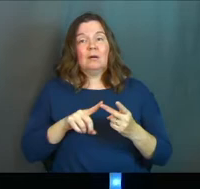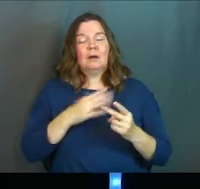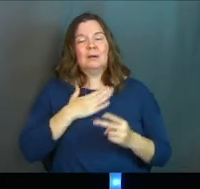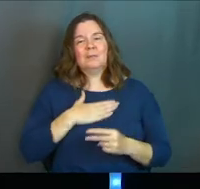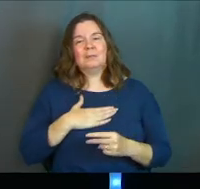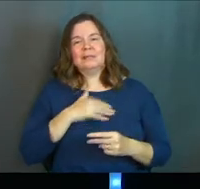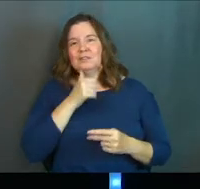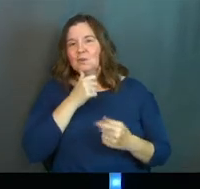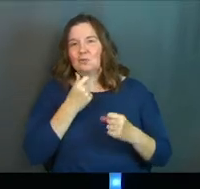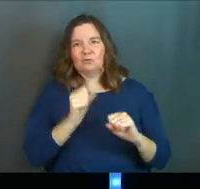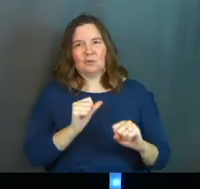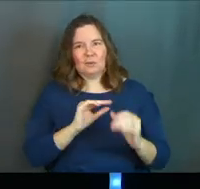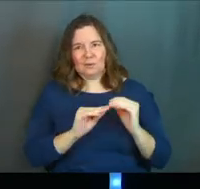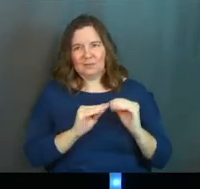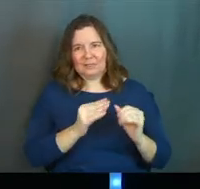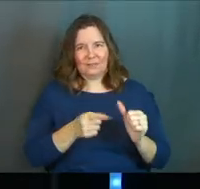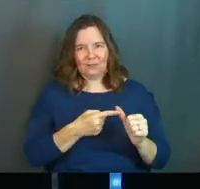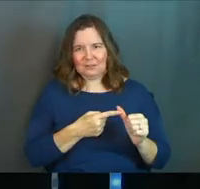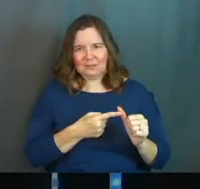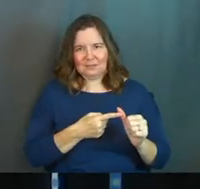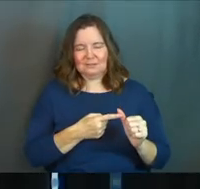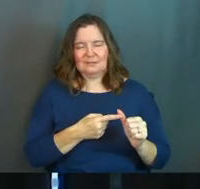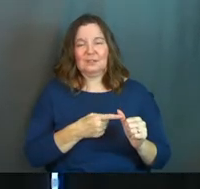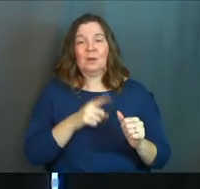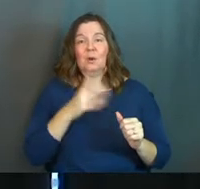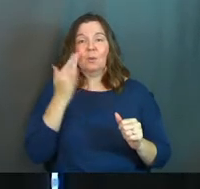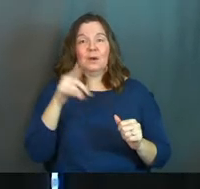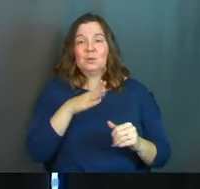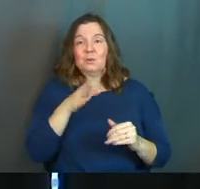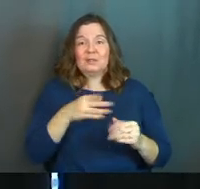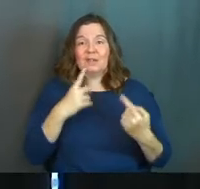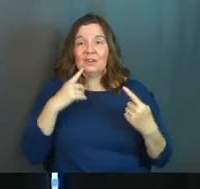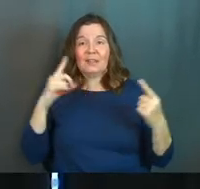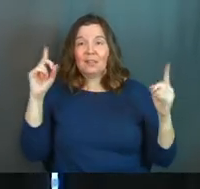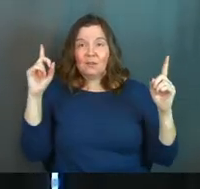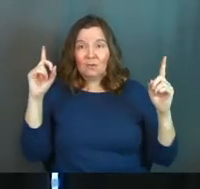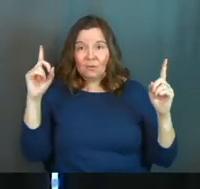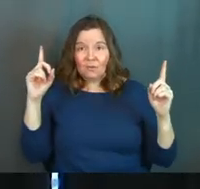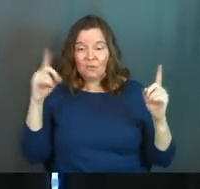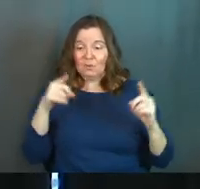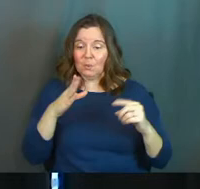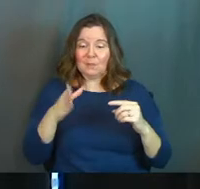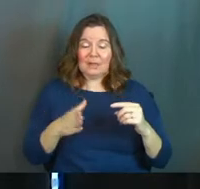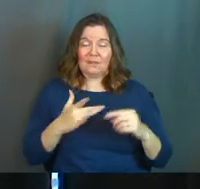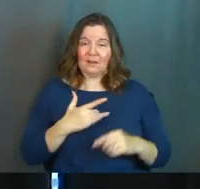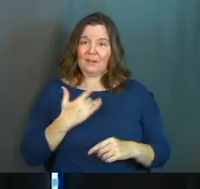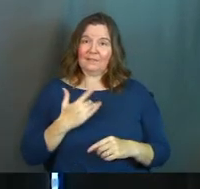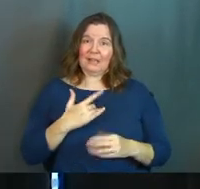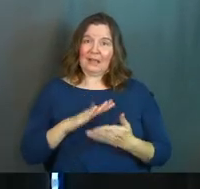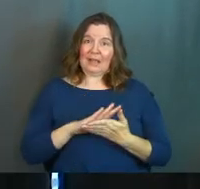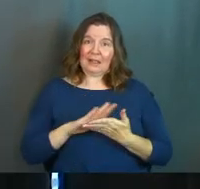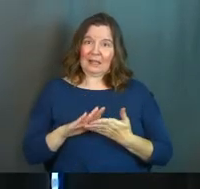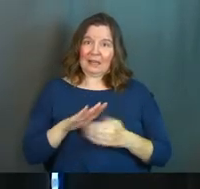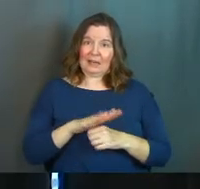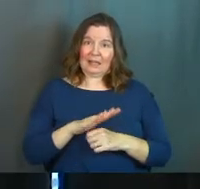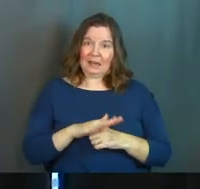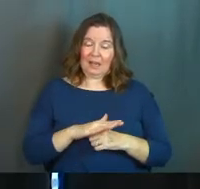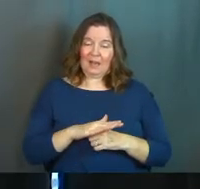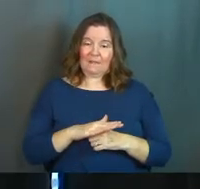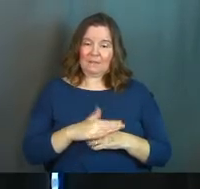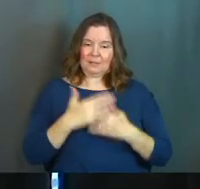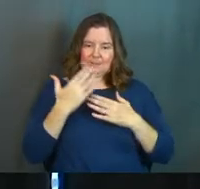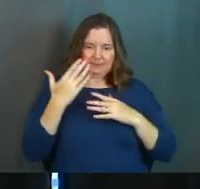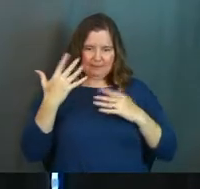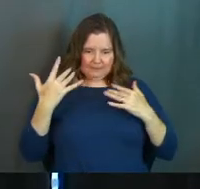but please don't try, because you'll never get there. You'll never feel clean enough and put